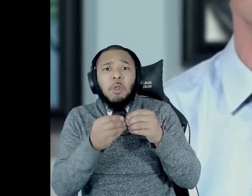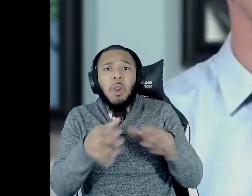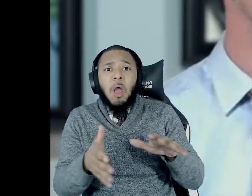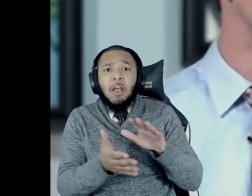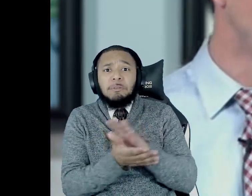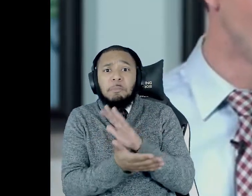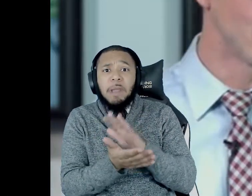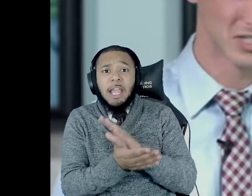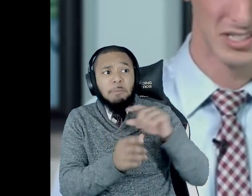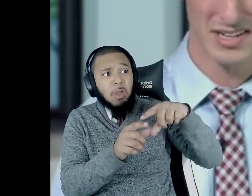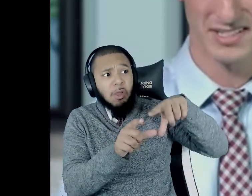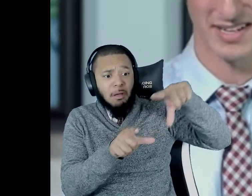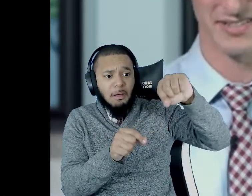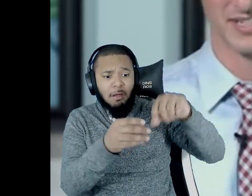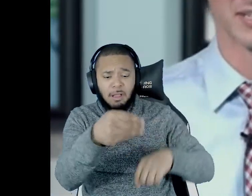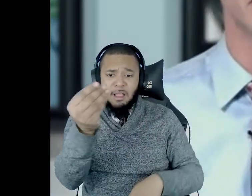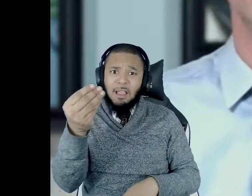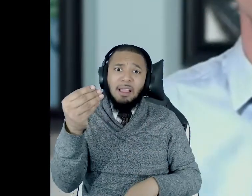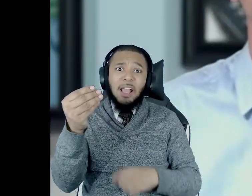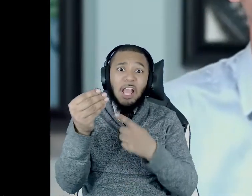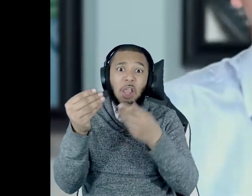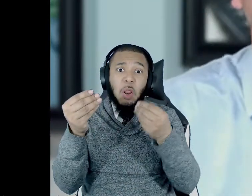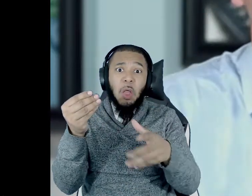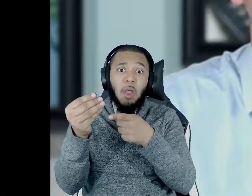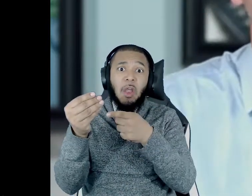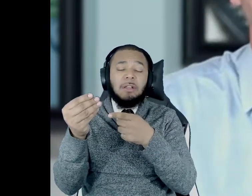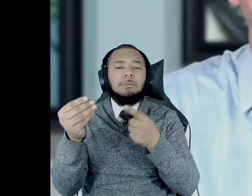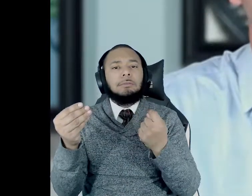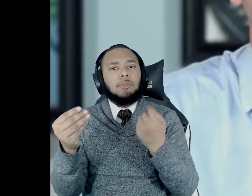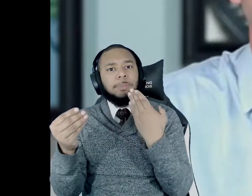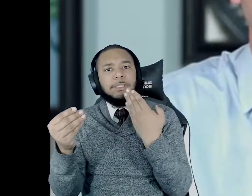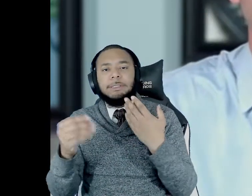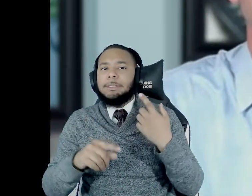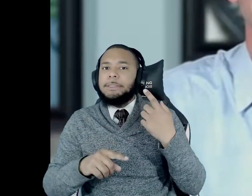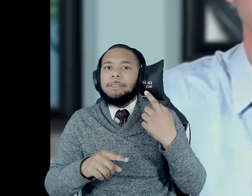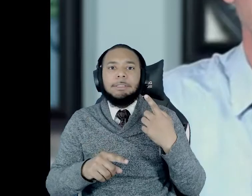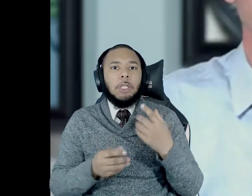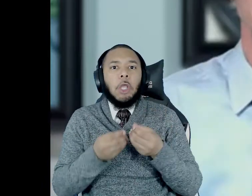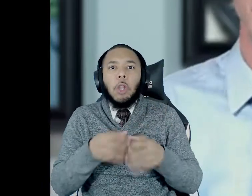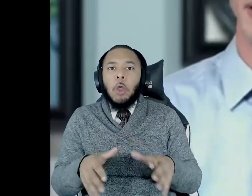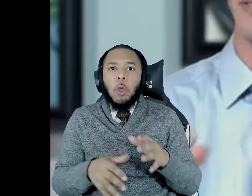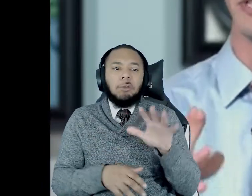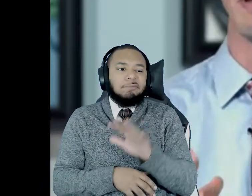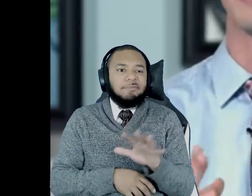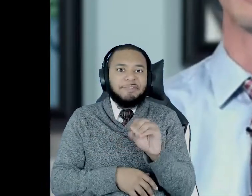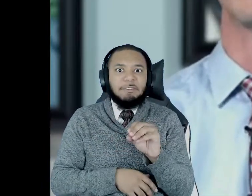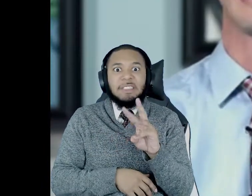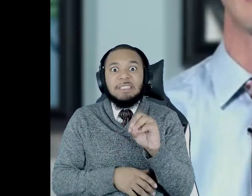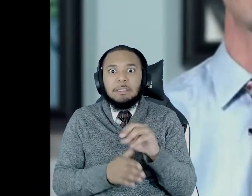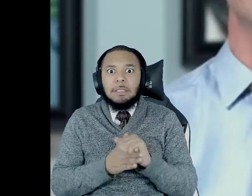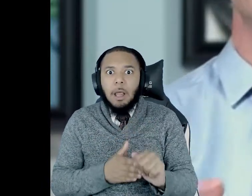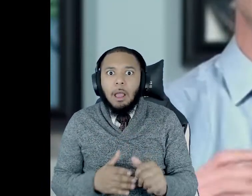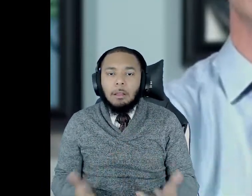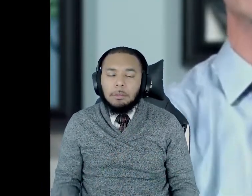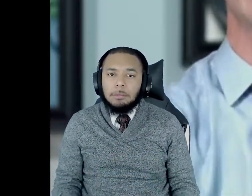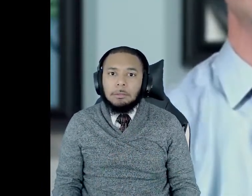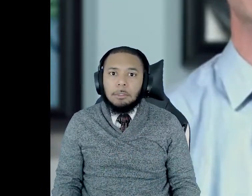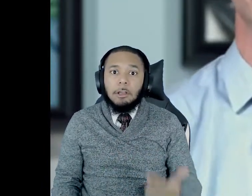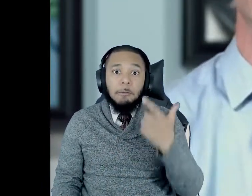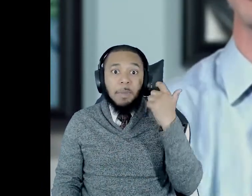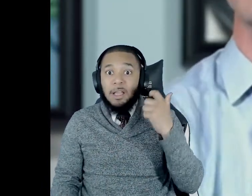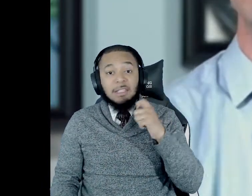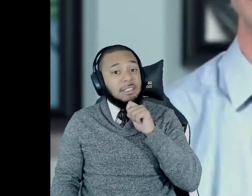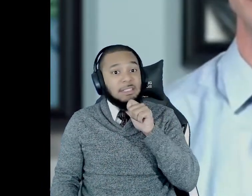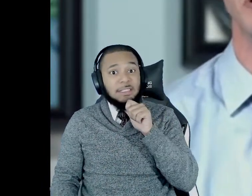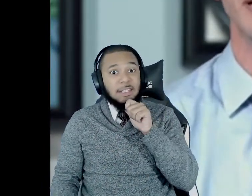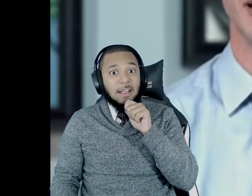be? You'd be like, oh, I just lost it's like the equivalent of losing $50 or $60. But if it's based on an app, on a tablet,